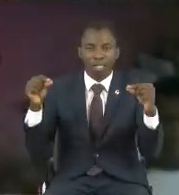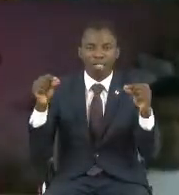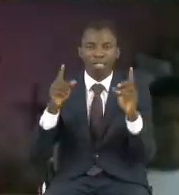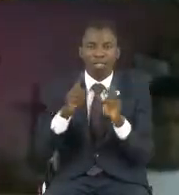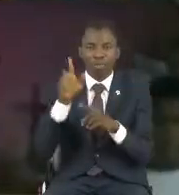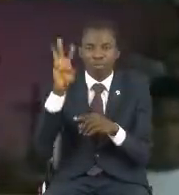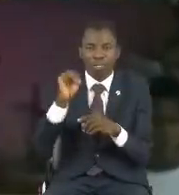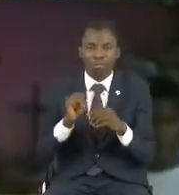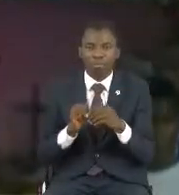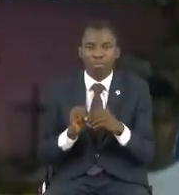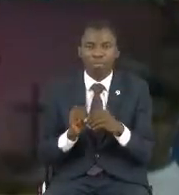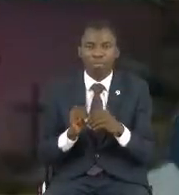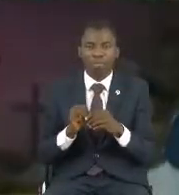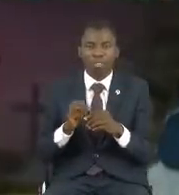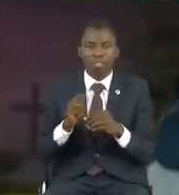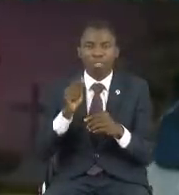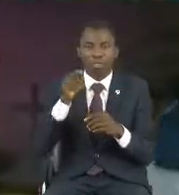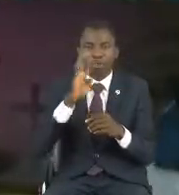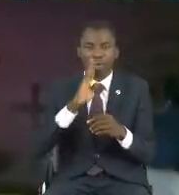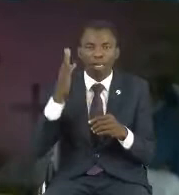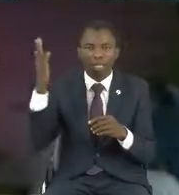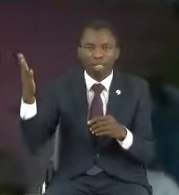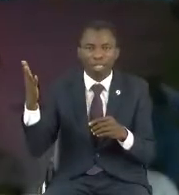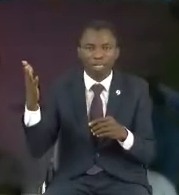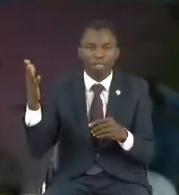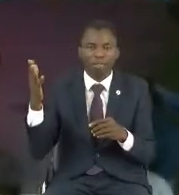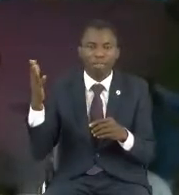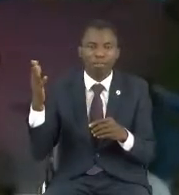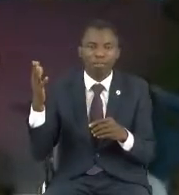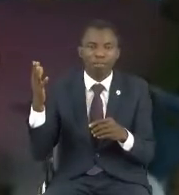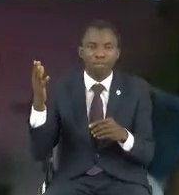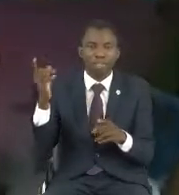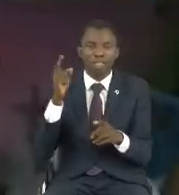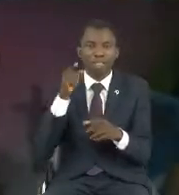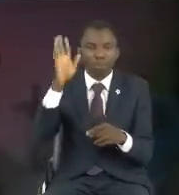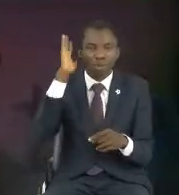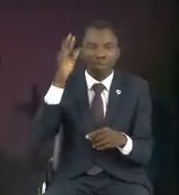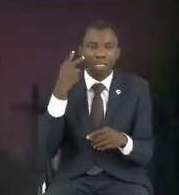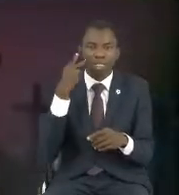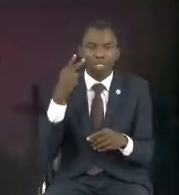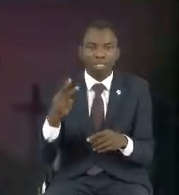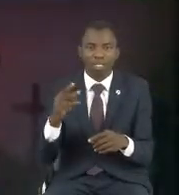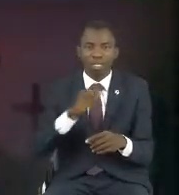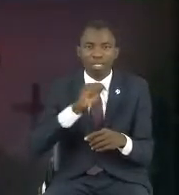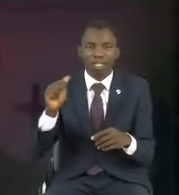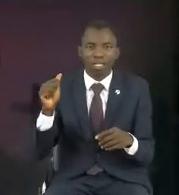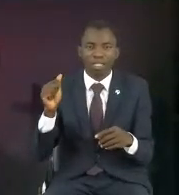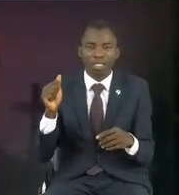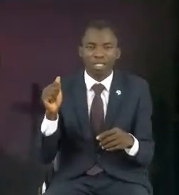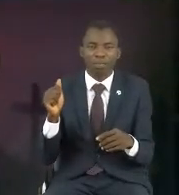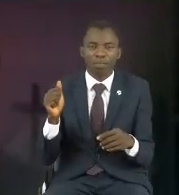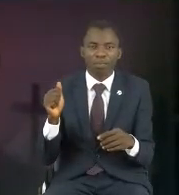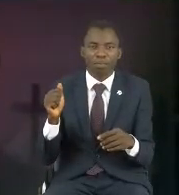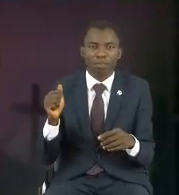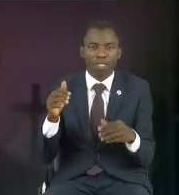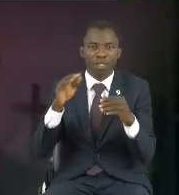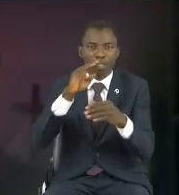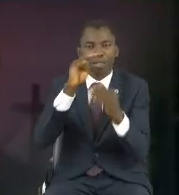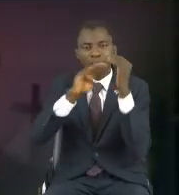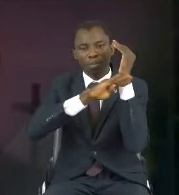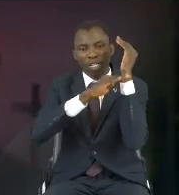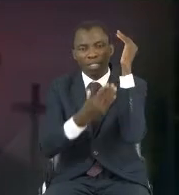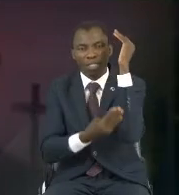You are there. Just say in front, you will see a basket there where you put